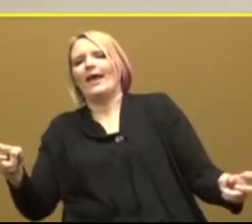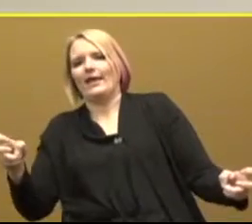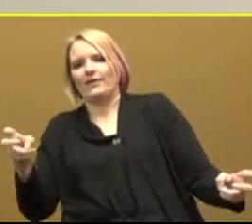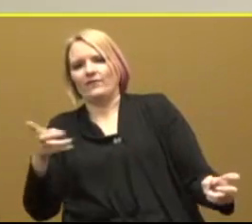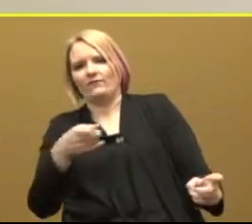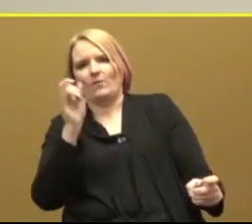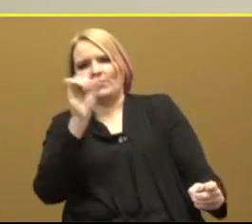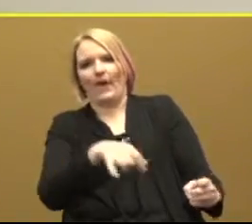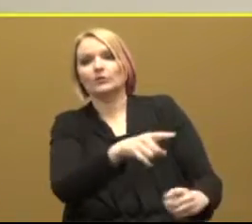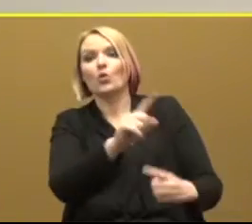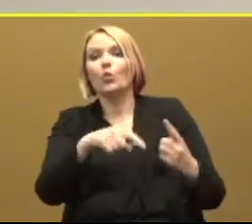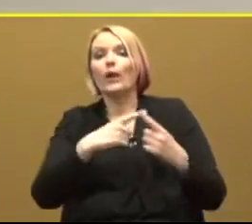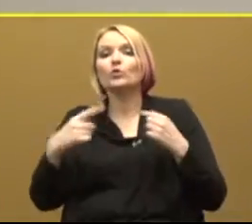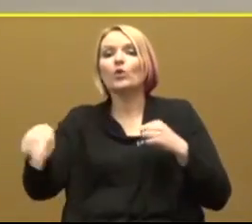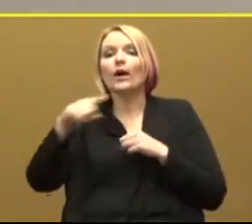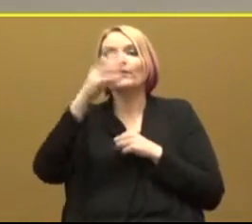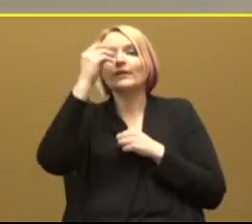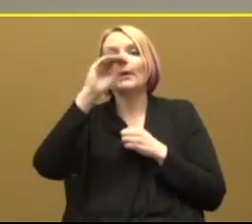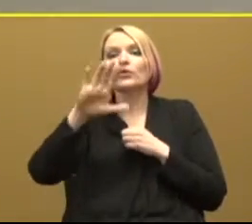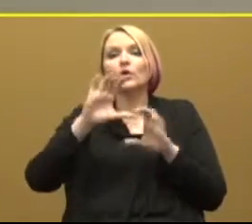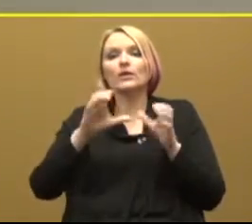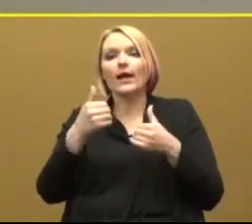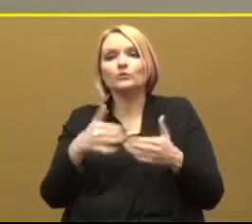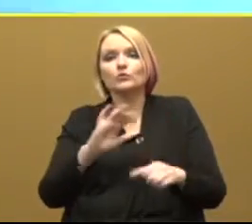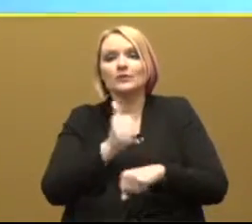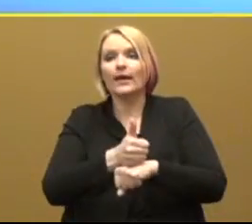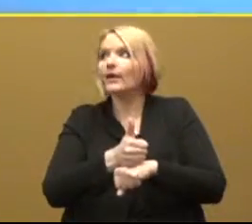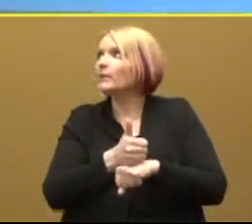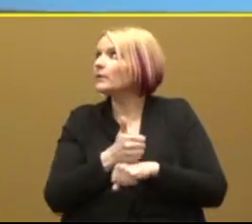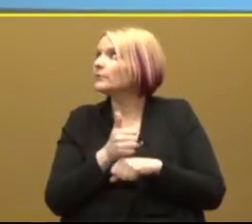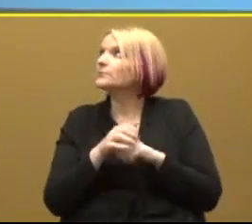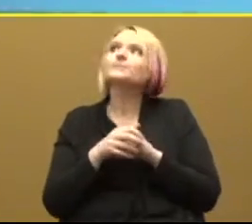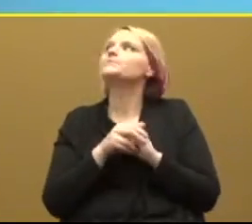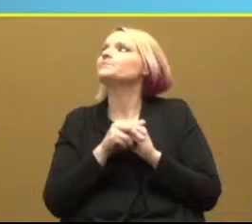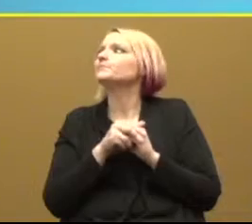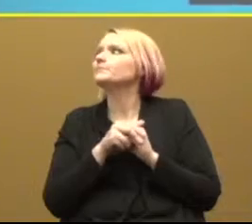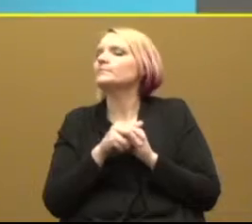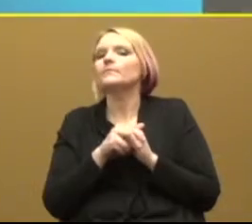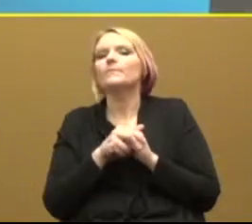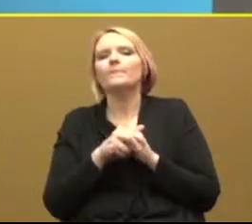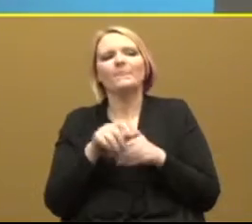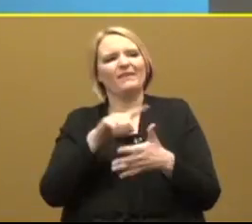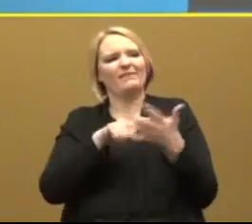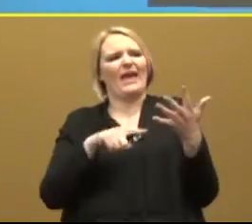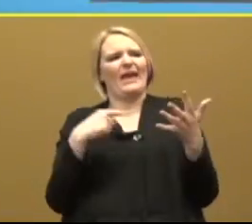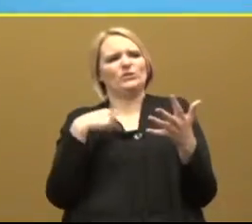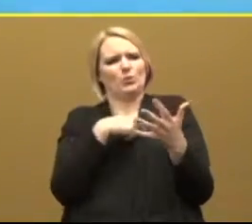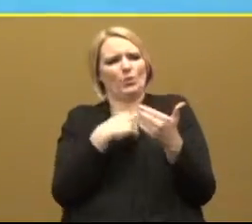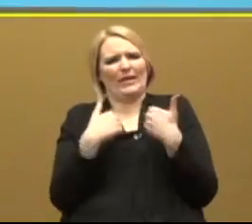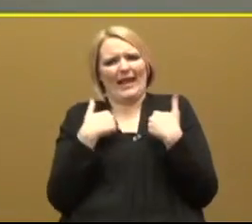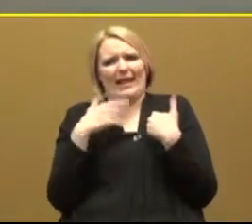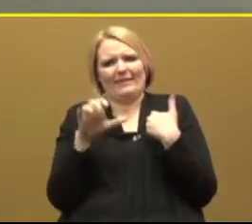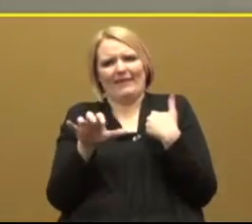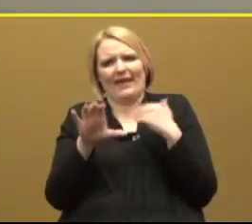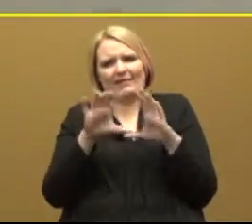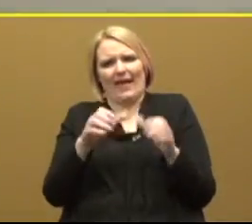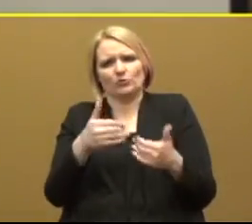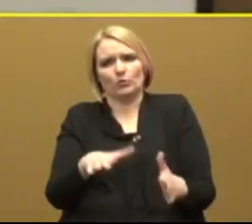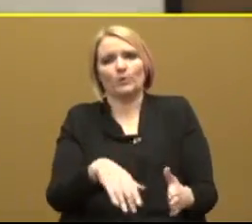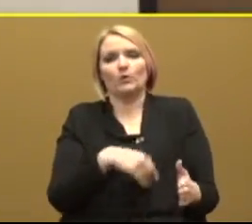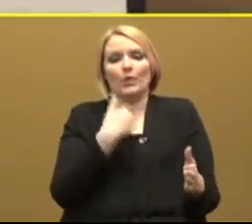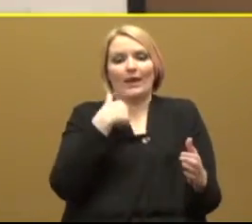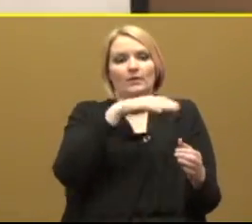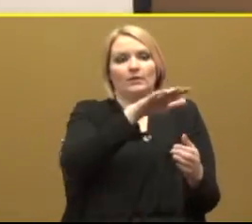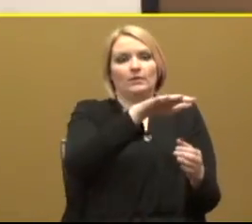think about. When you're thinking about your classroom setup, these are the areas that we had in this classroom.